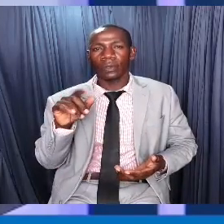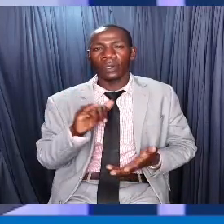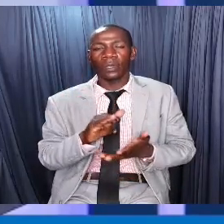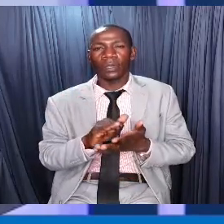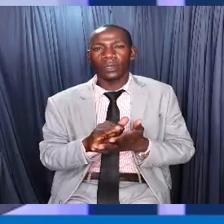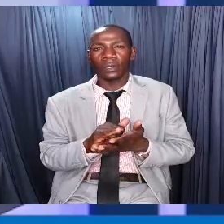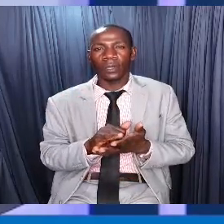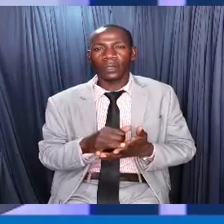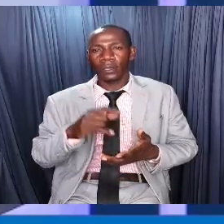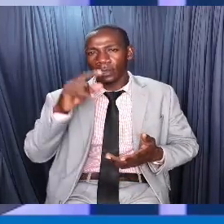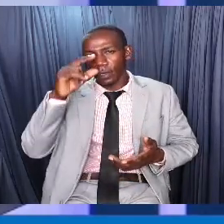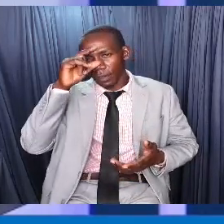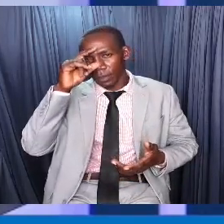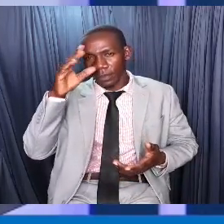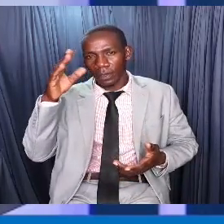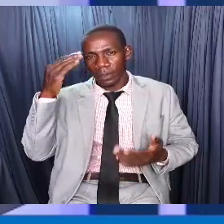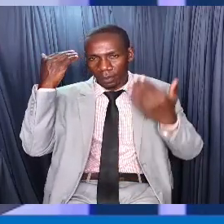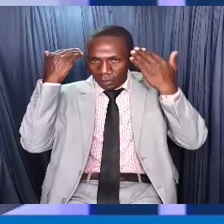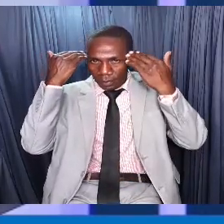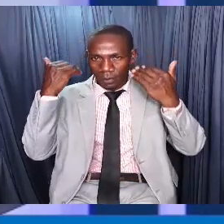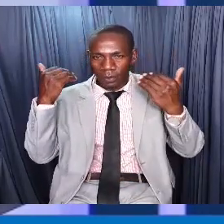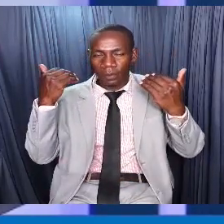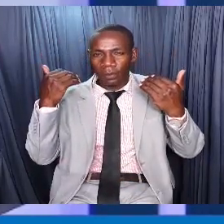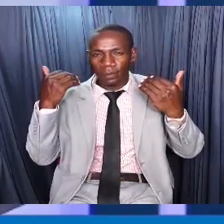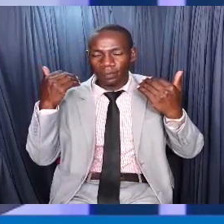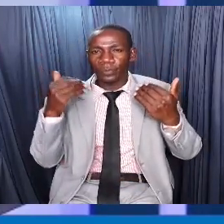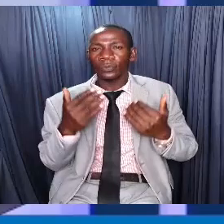liwali wa Damascus. That the judge in Damascus, ilikuwa